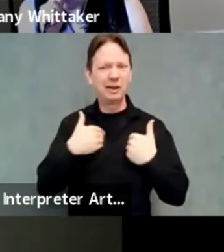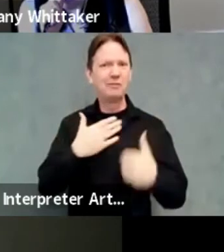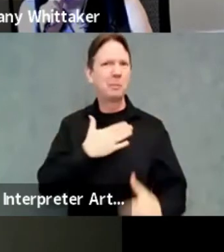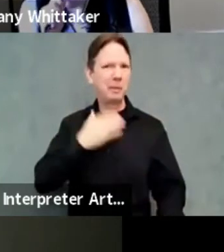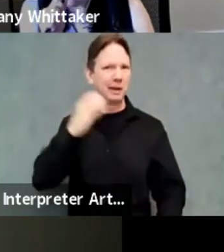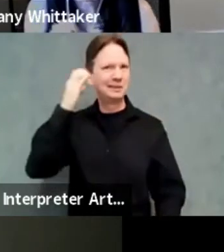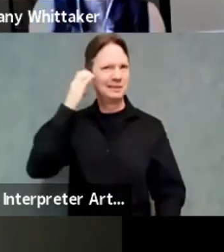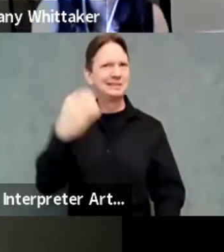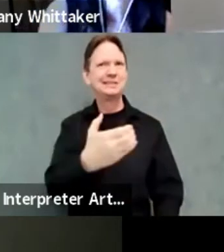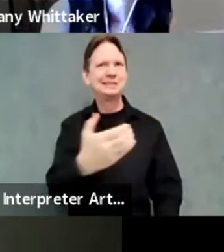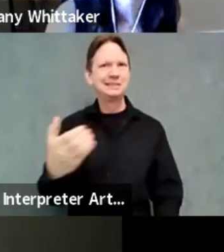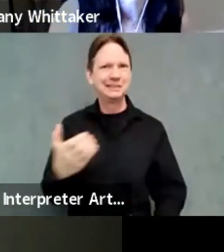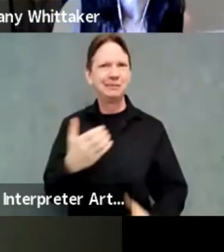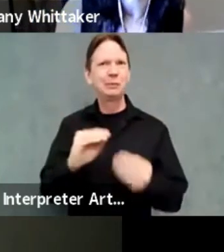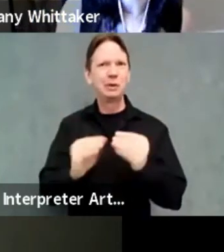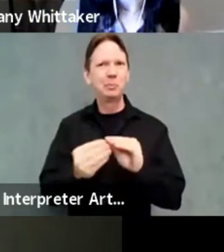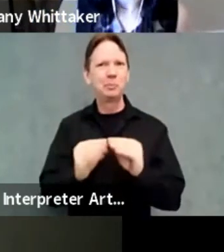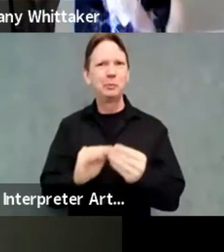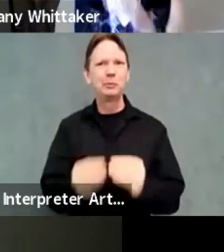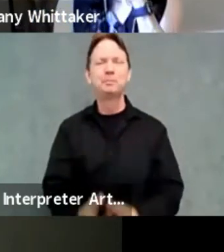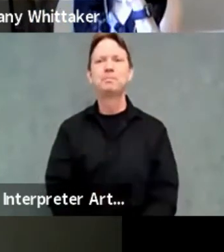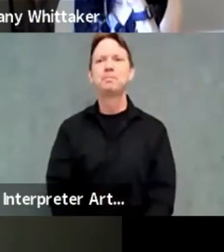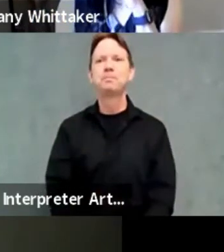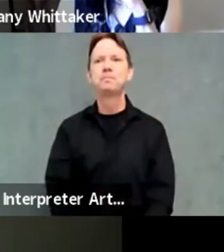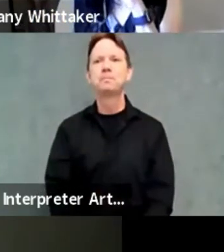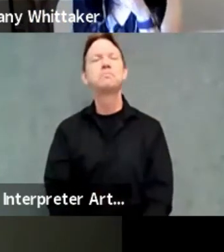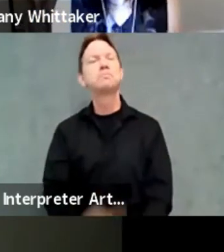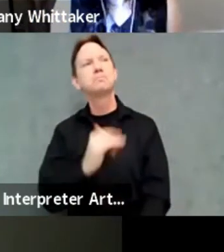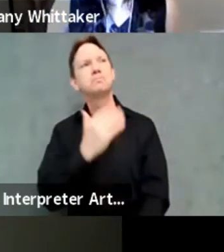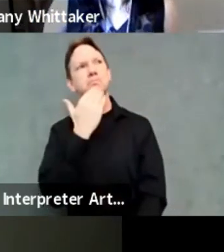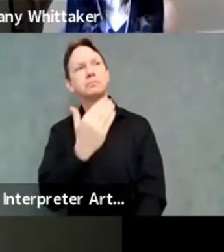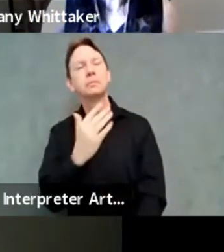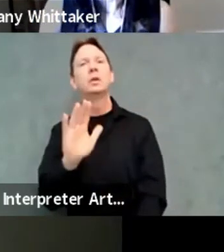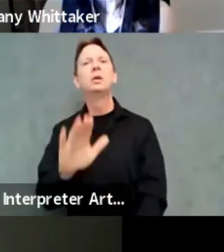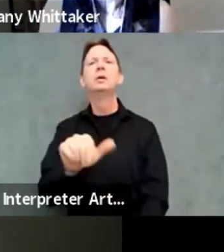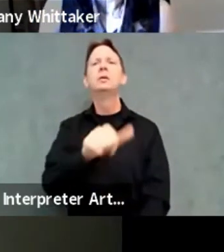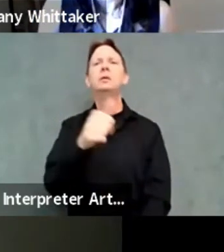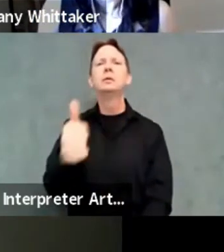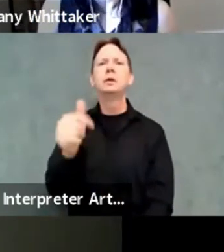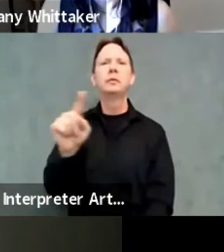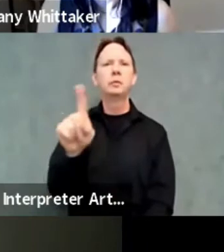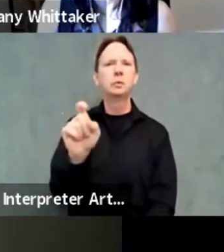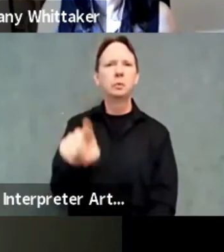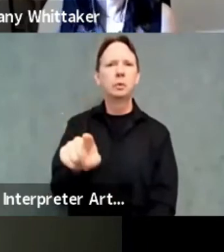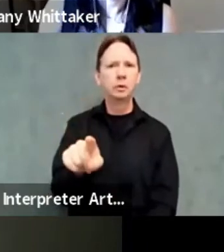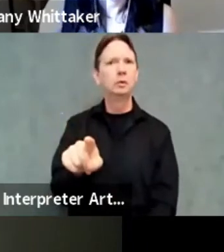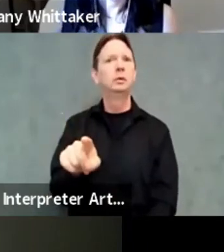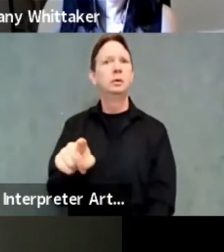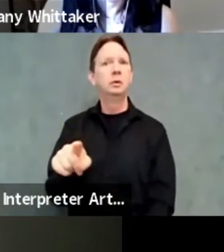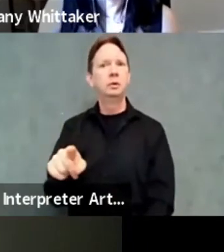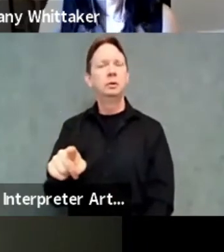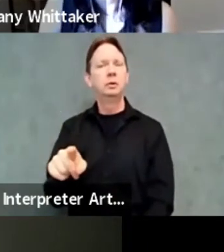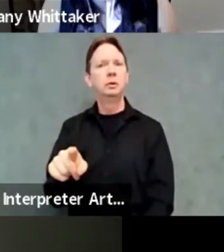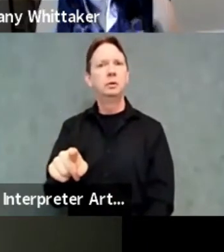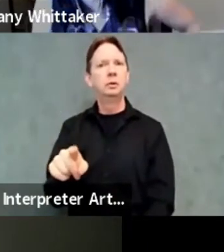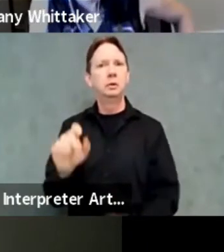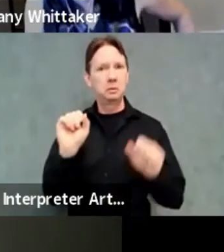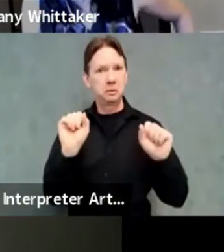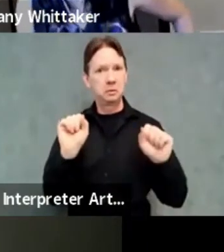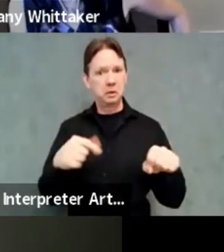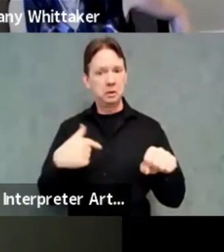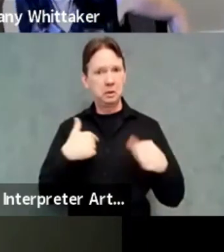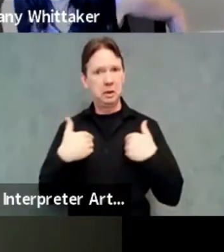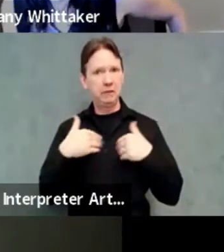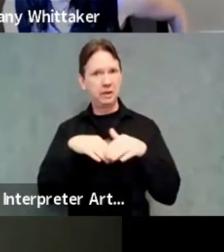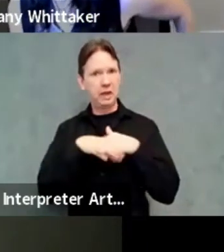We had another question about whether or not they could have access to past annual reports. I saw